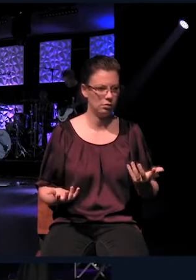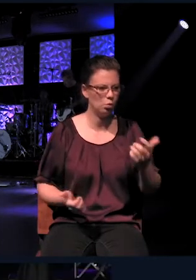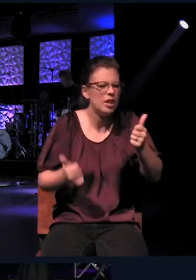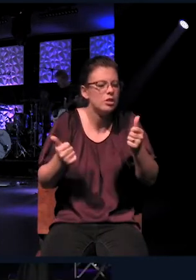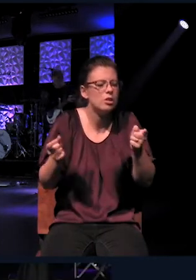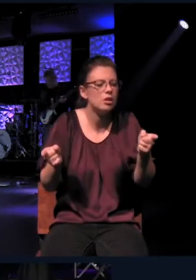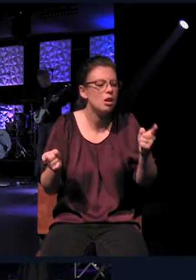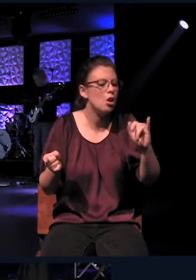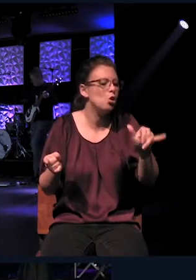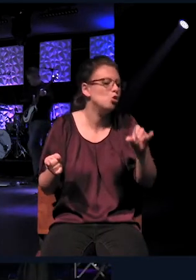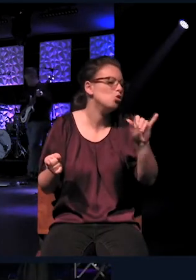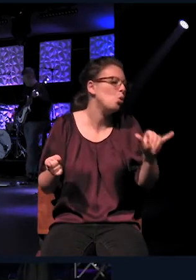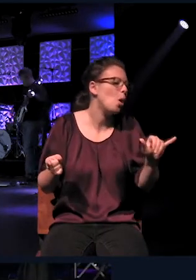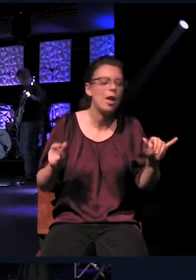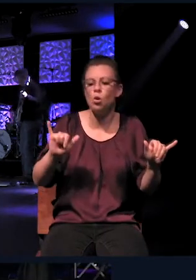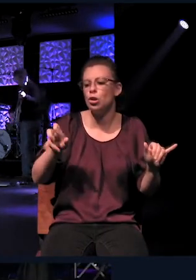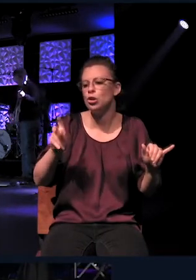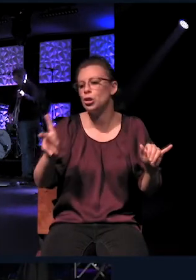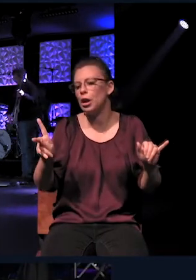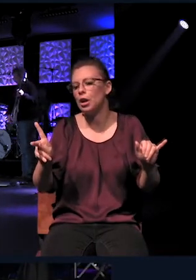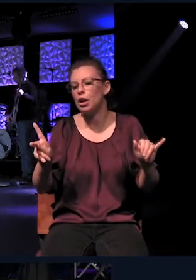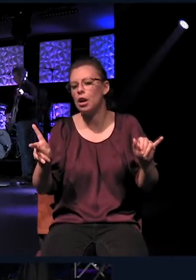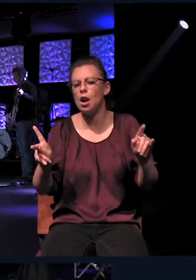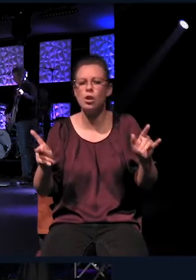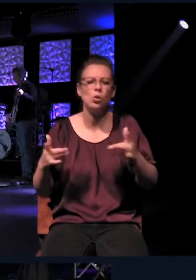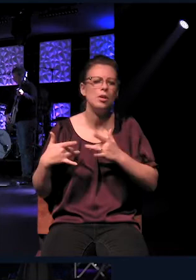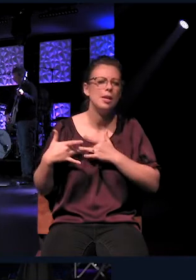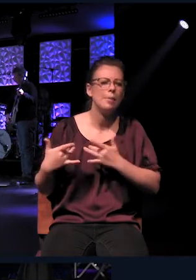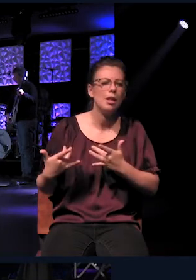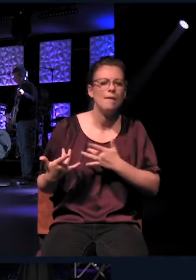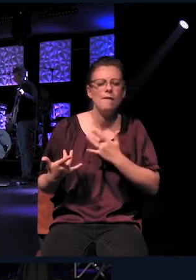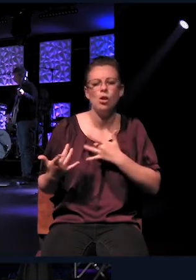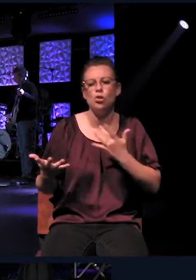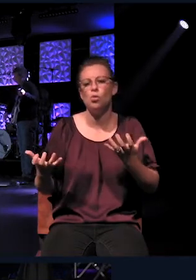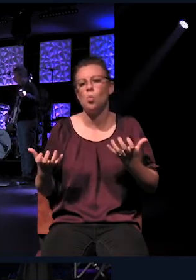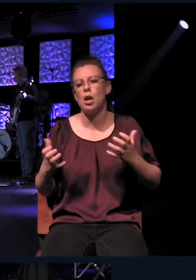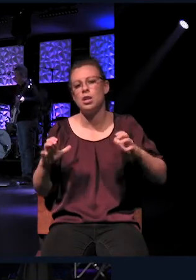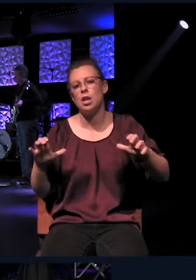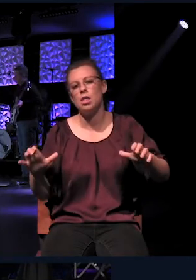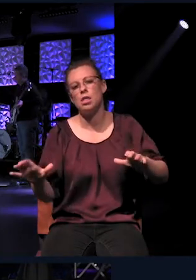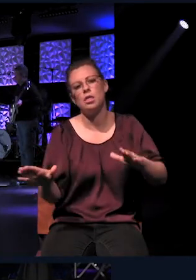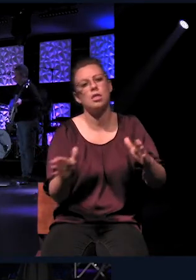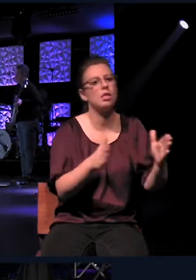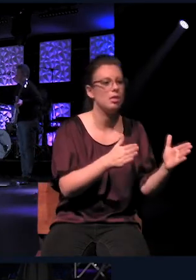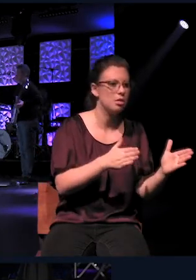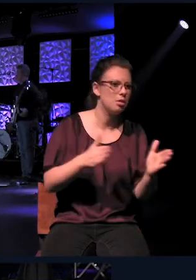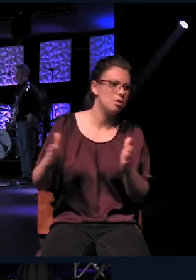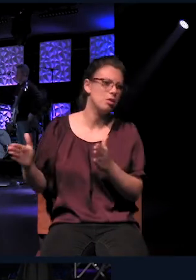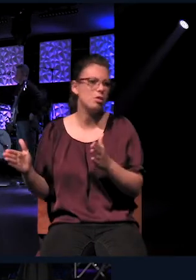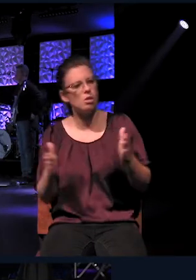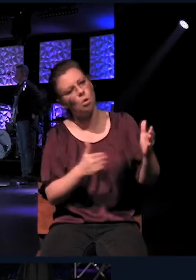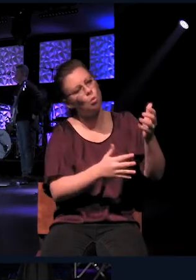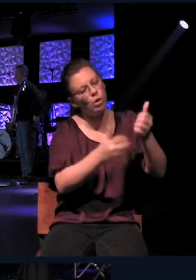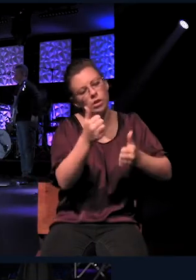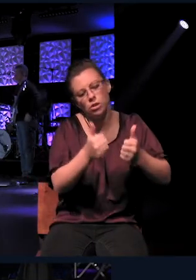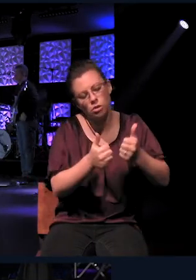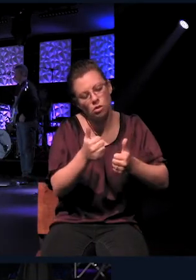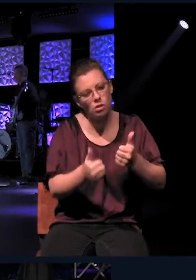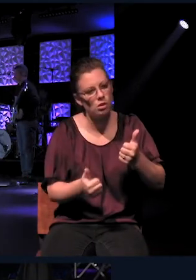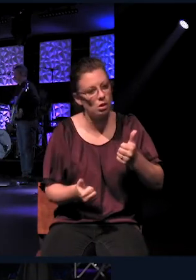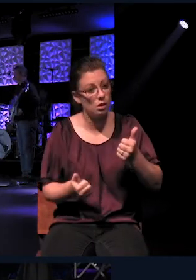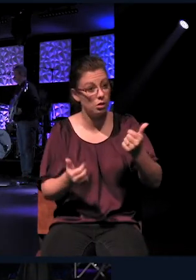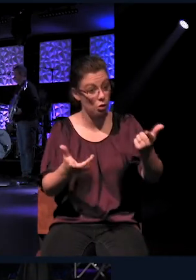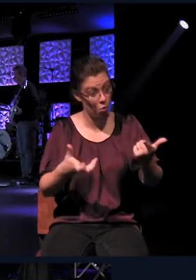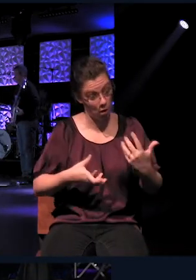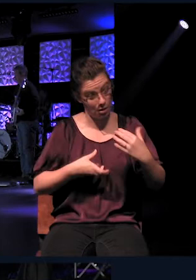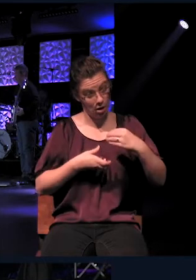Which way do you have a tendency to go? What do you want to be known for? Do you want to be known as a joy